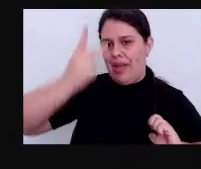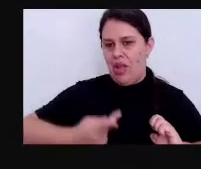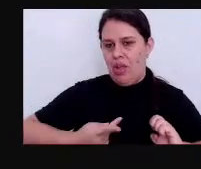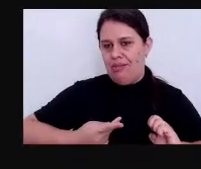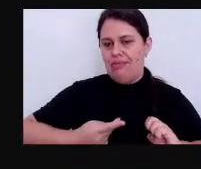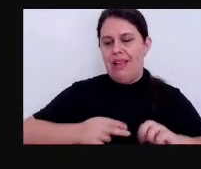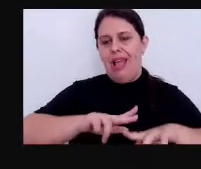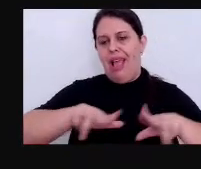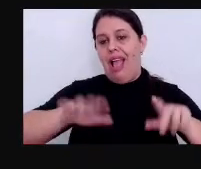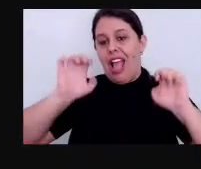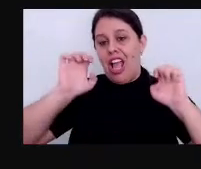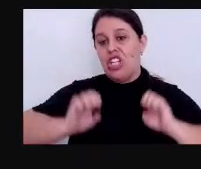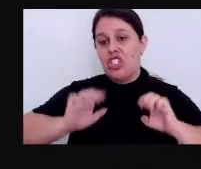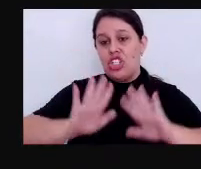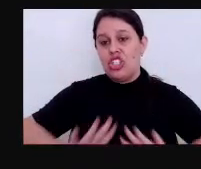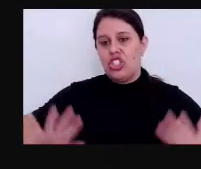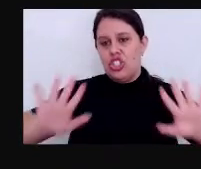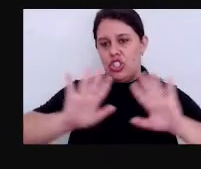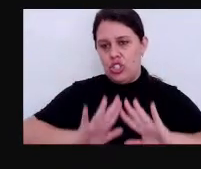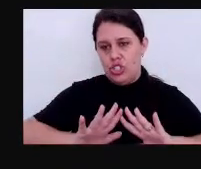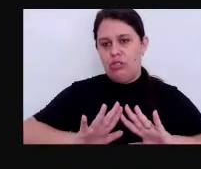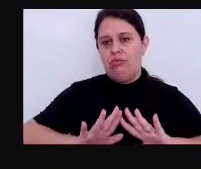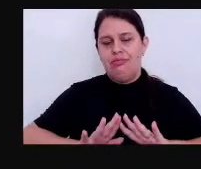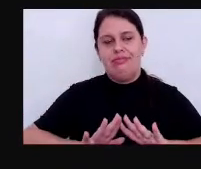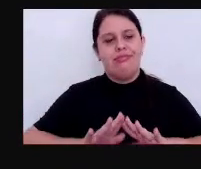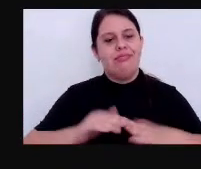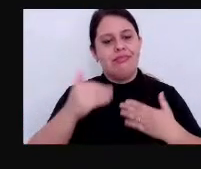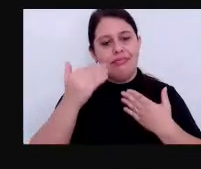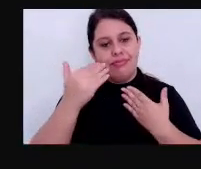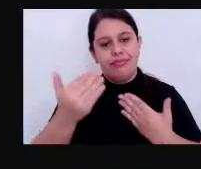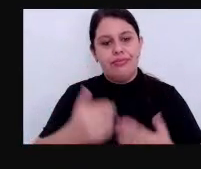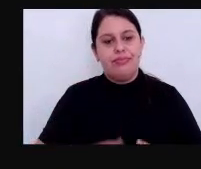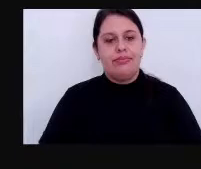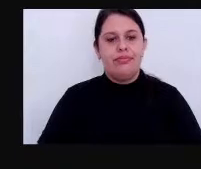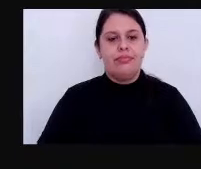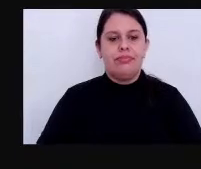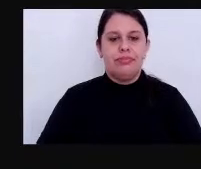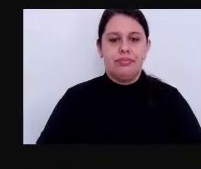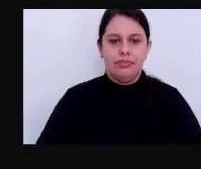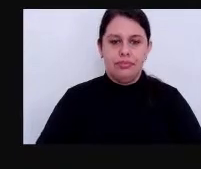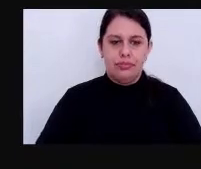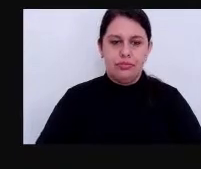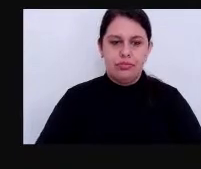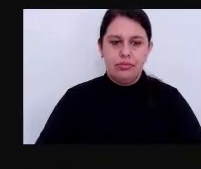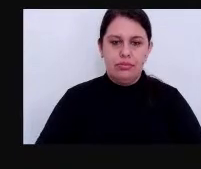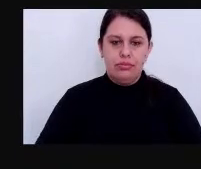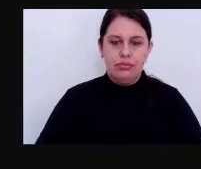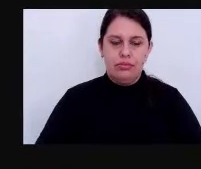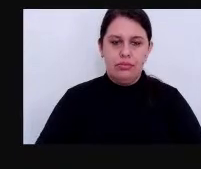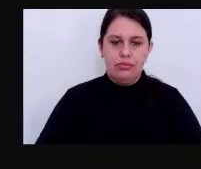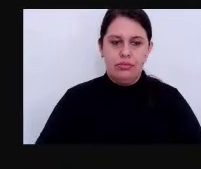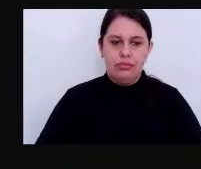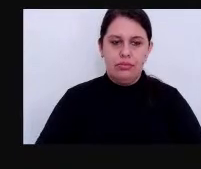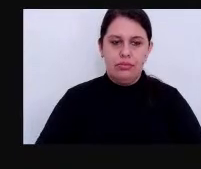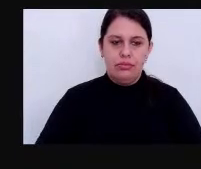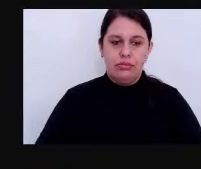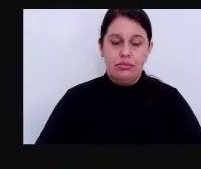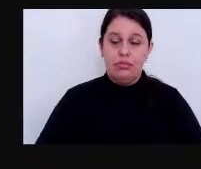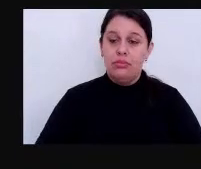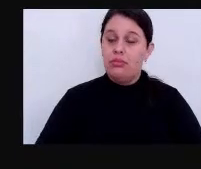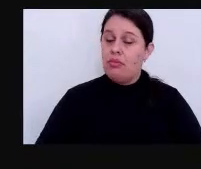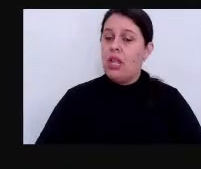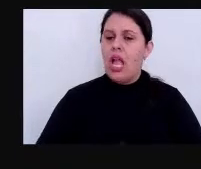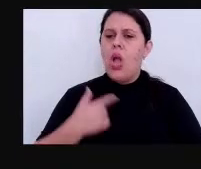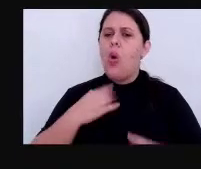Yes, perfect. Lucian? Yeah, here just to add, yeah, plagiarism has always been a problem,